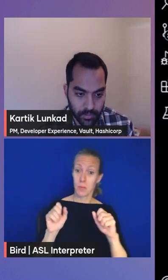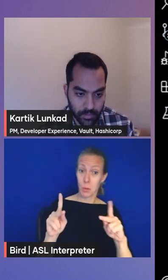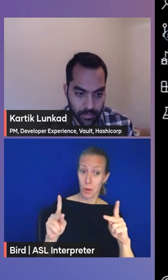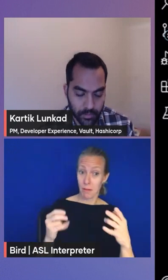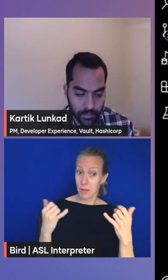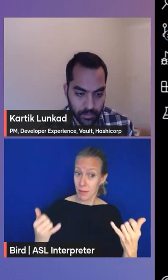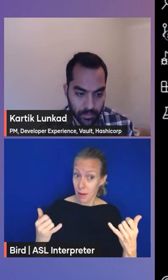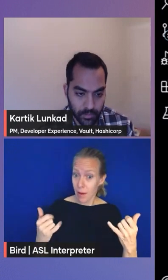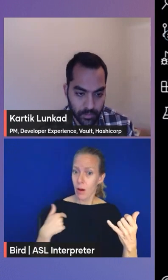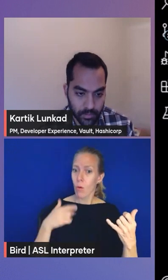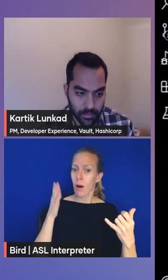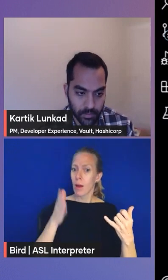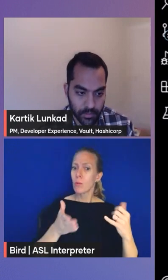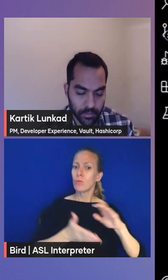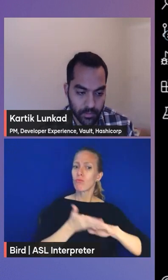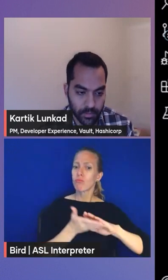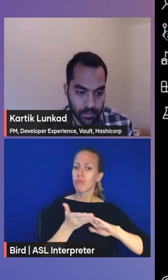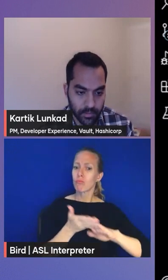file, run my Go app.